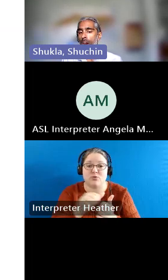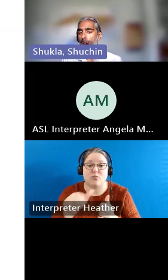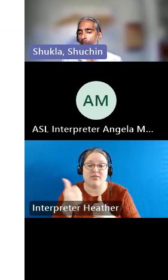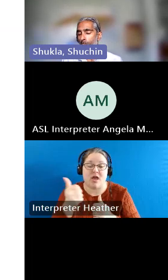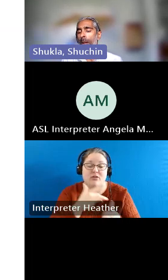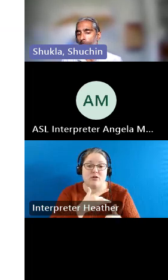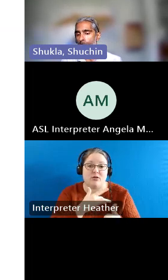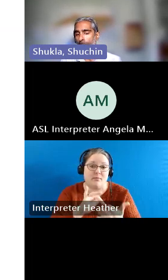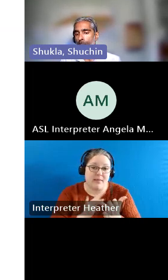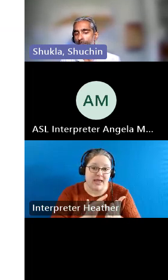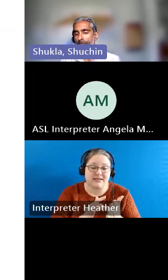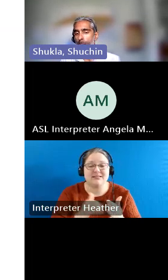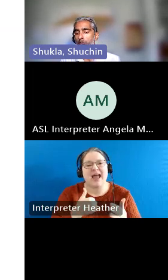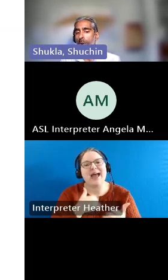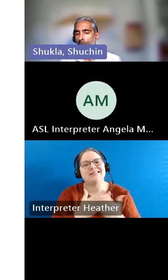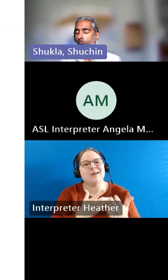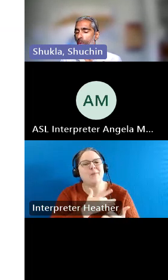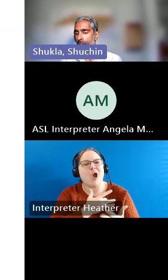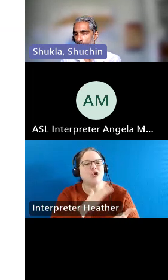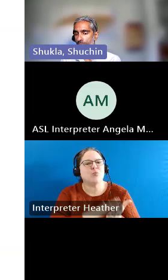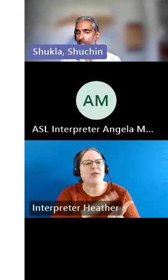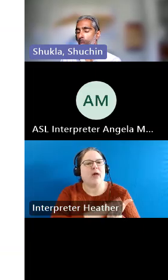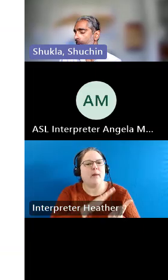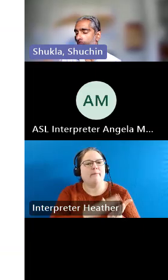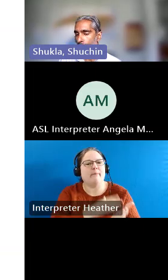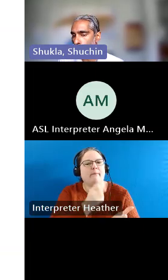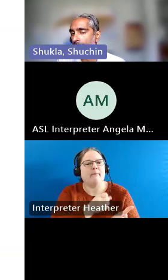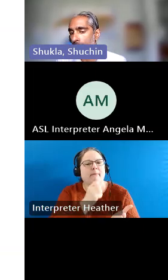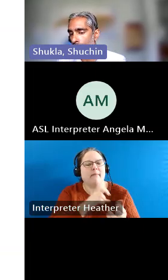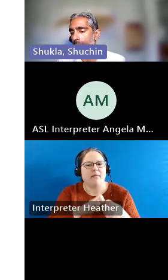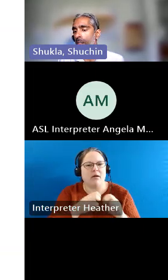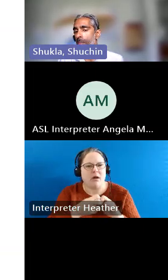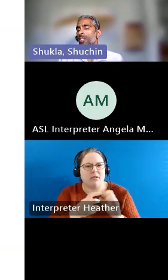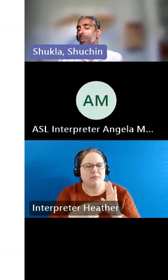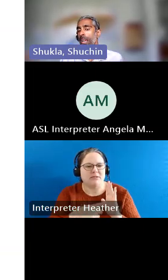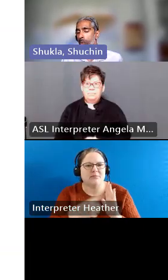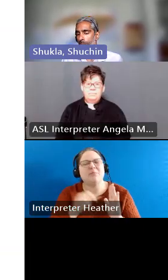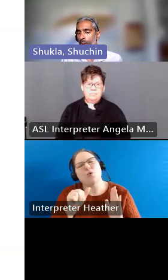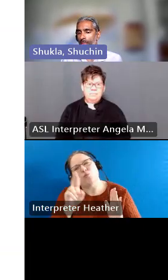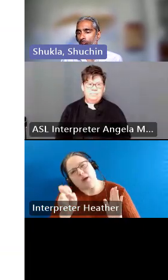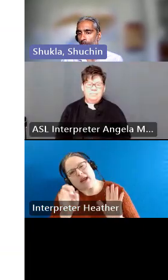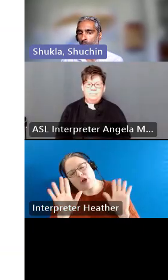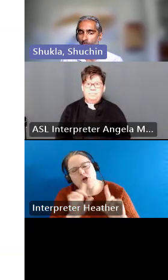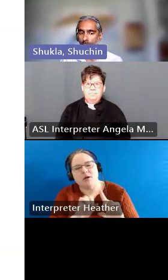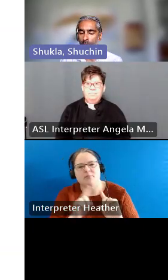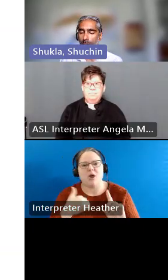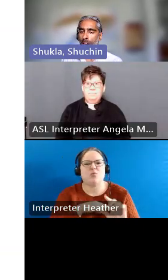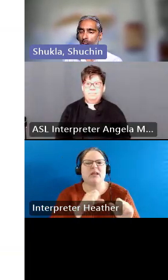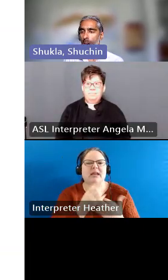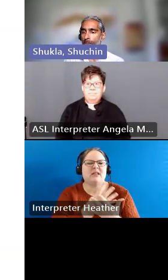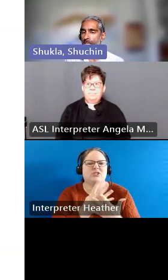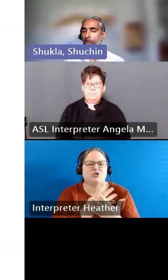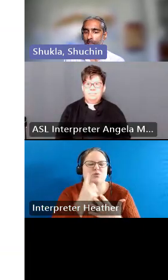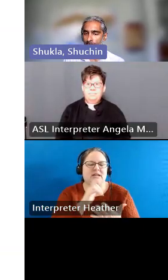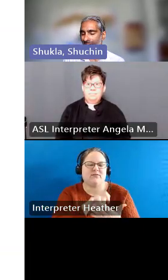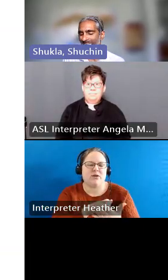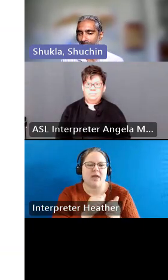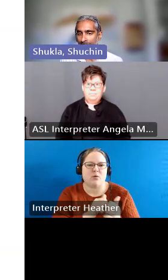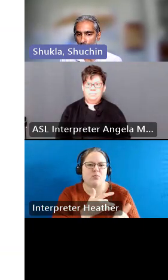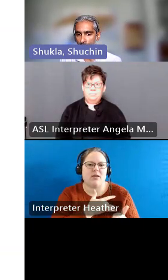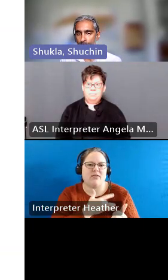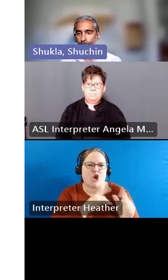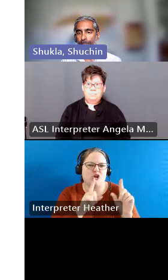rhythm, rare but important heart rhythm issues that we can screen for with heart, some